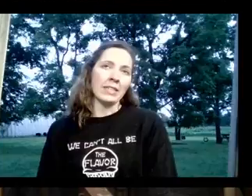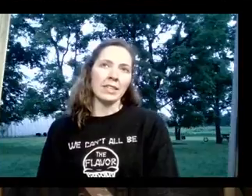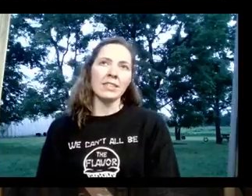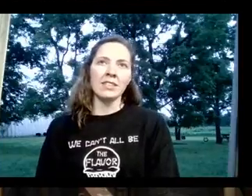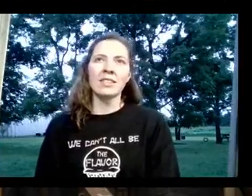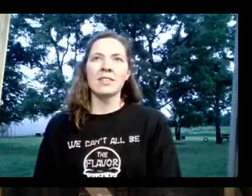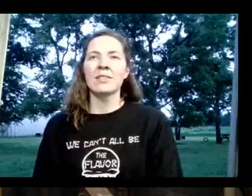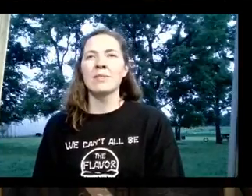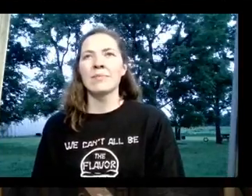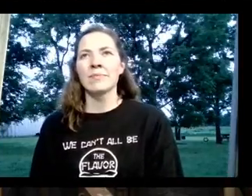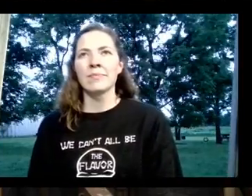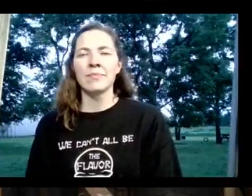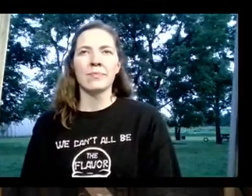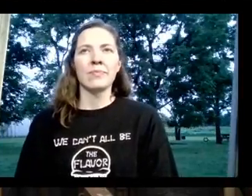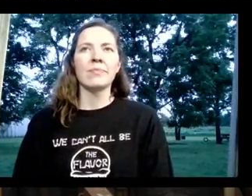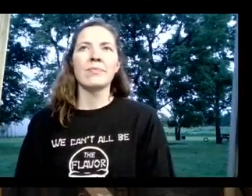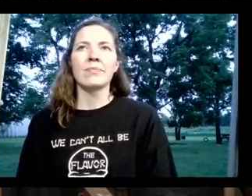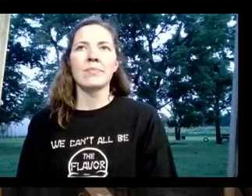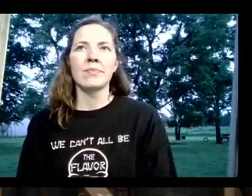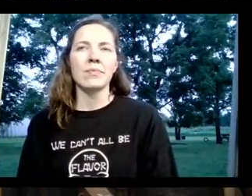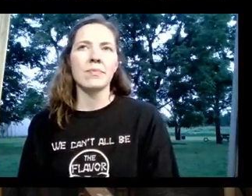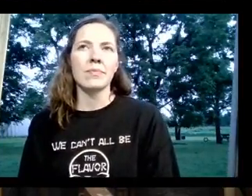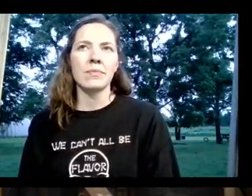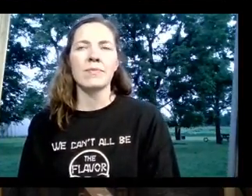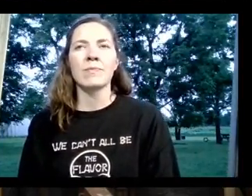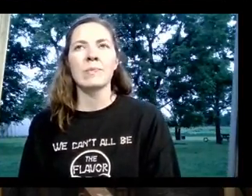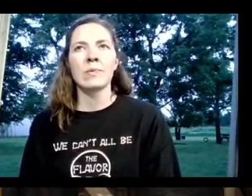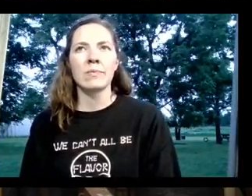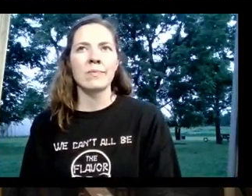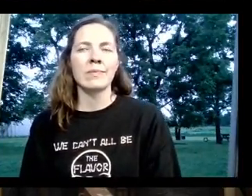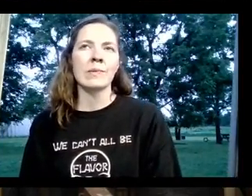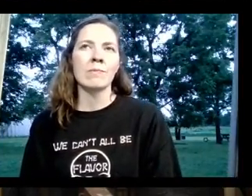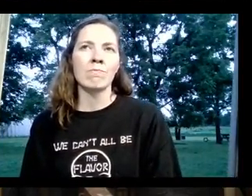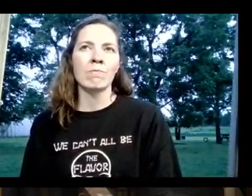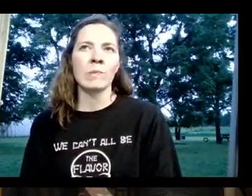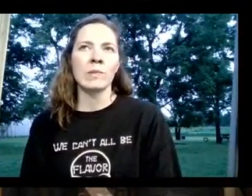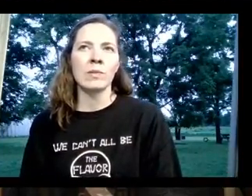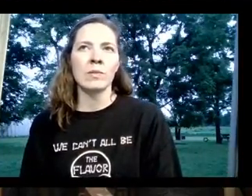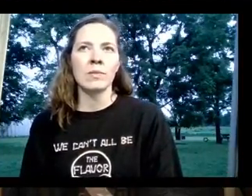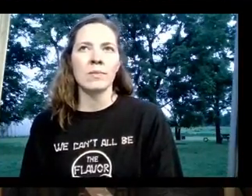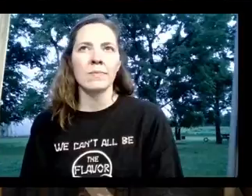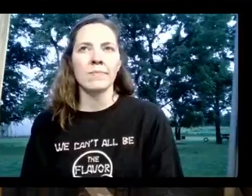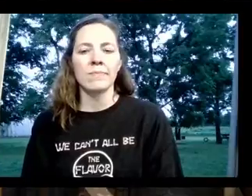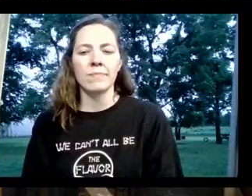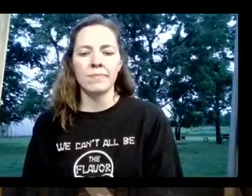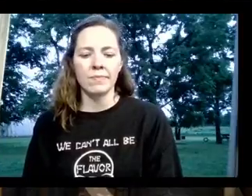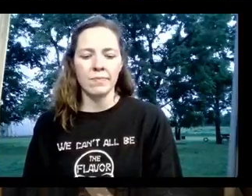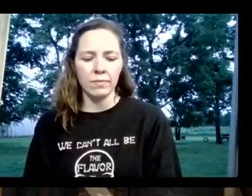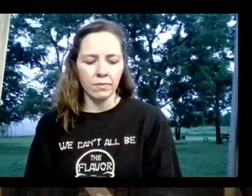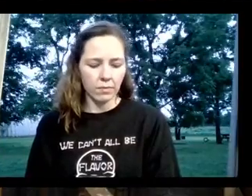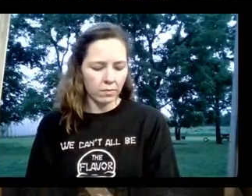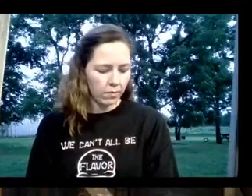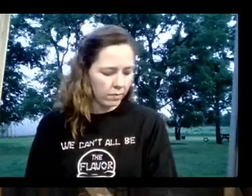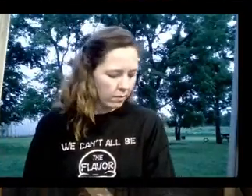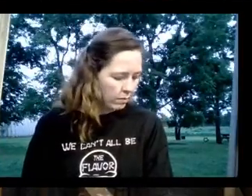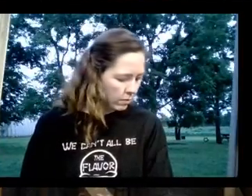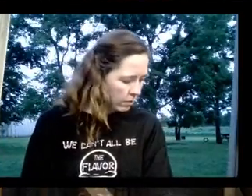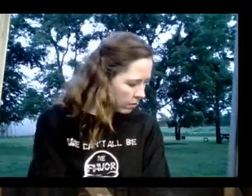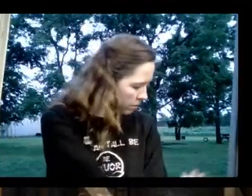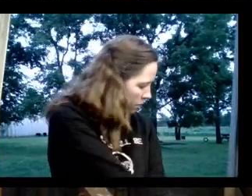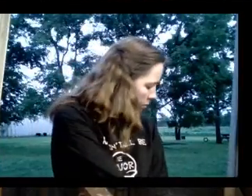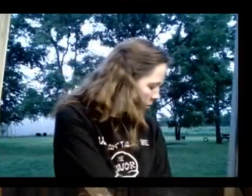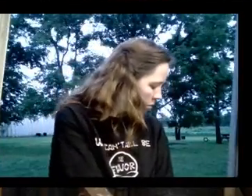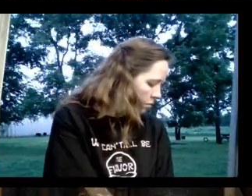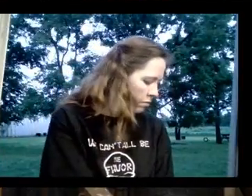ornamental pieces. Yeah, which it can be really awesome for ornamental pieces. If you etch wrought iron a really, really long time, you can get